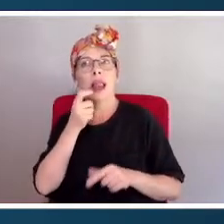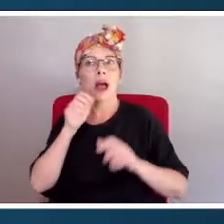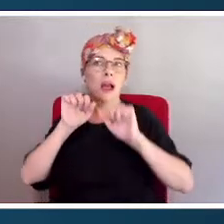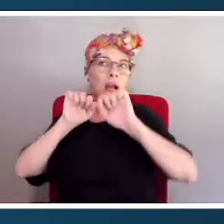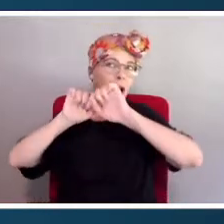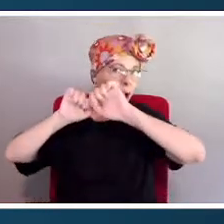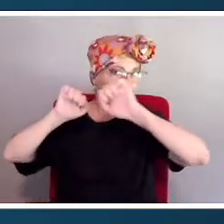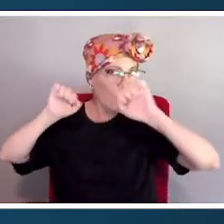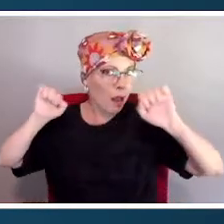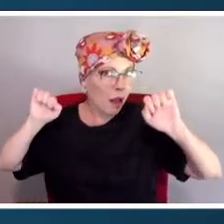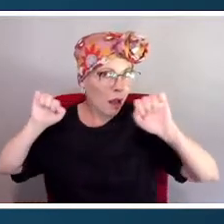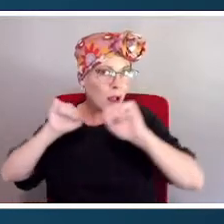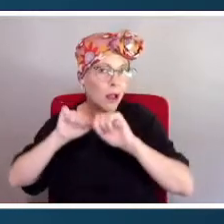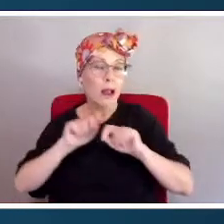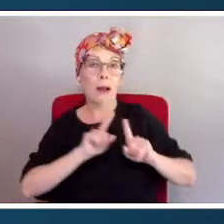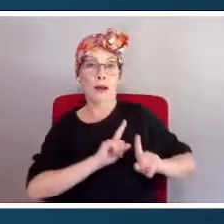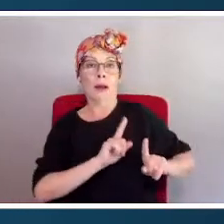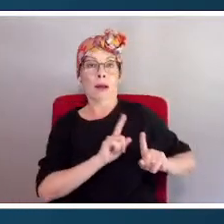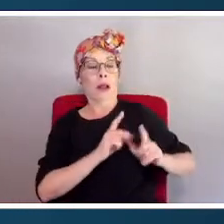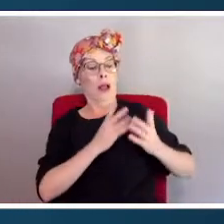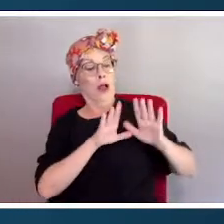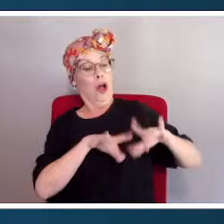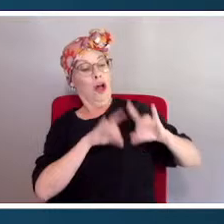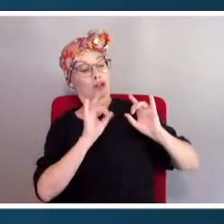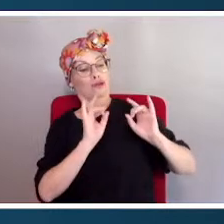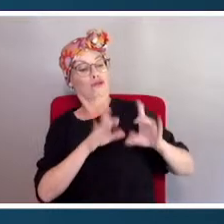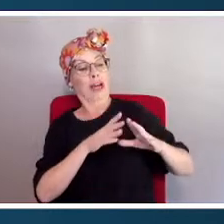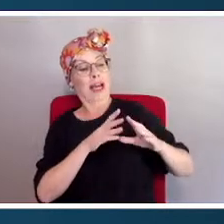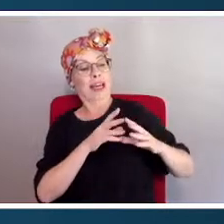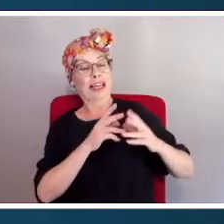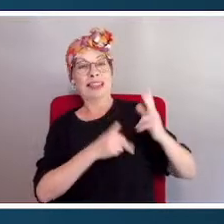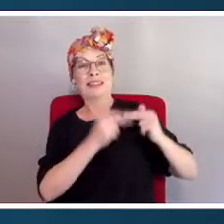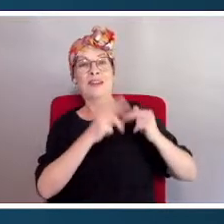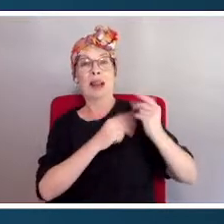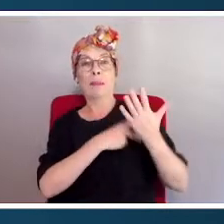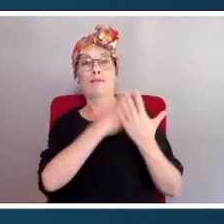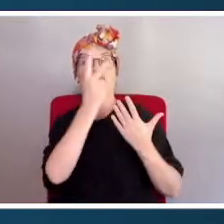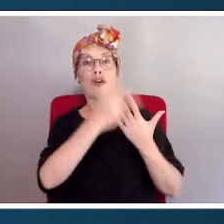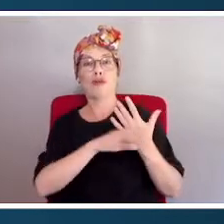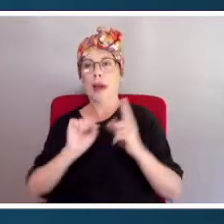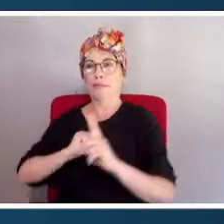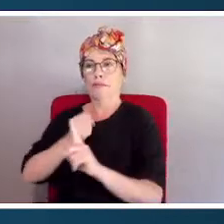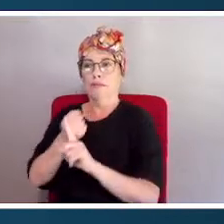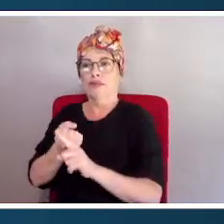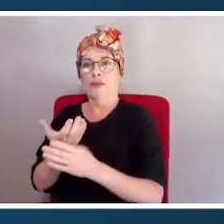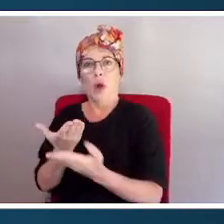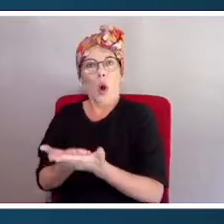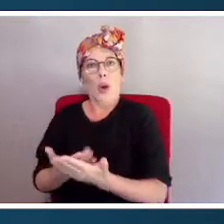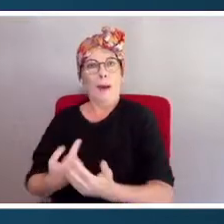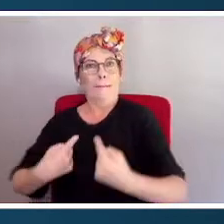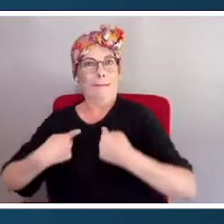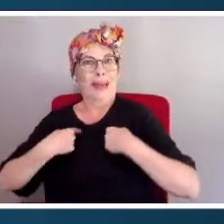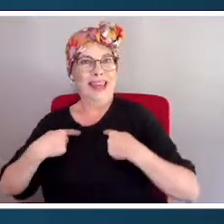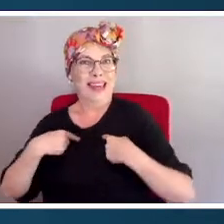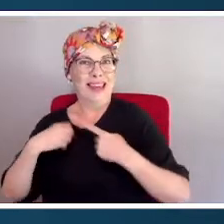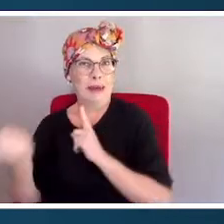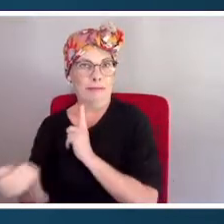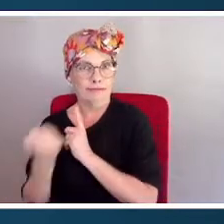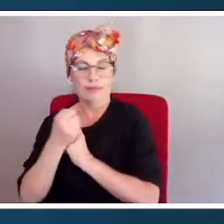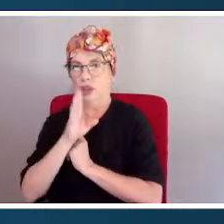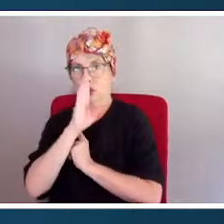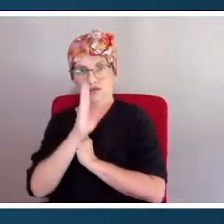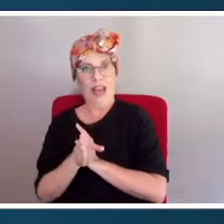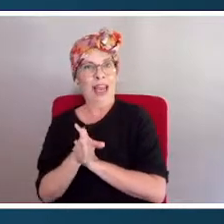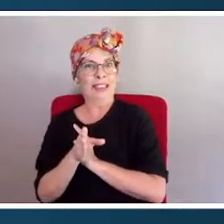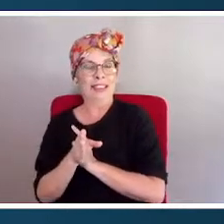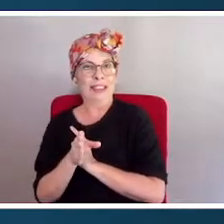program has shaped my own journey. I turn to the future of Australia and Pacific